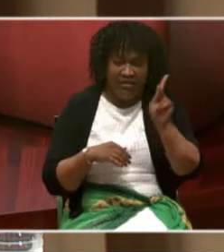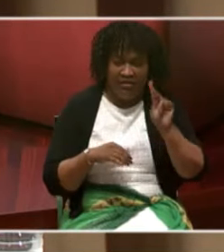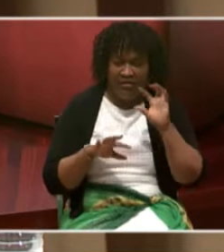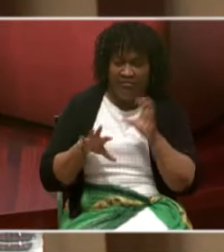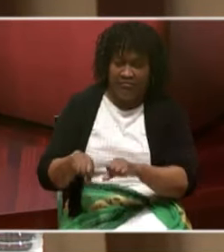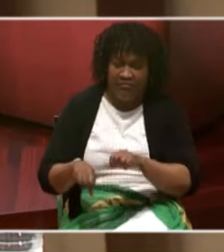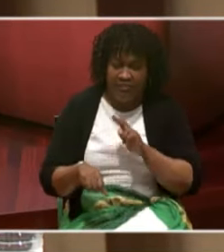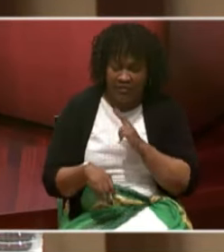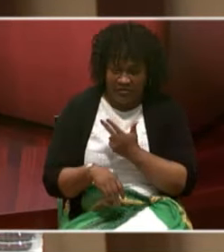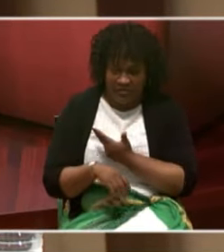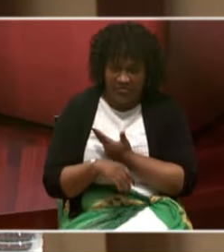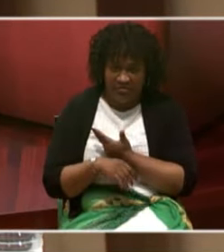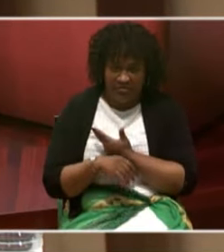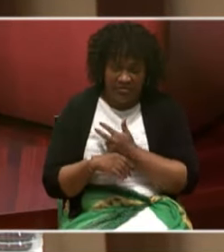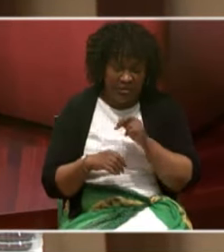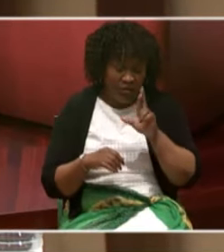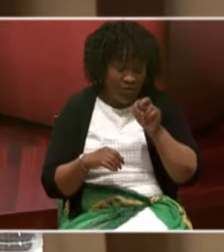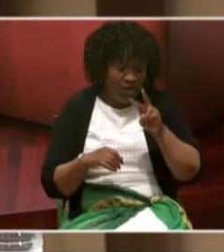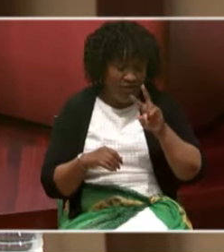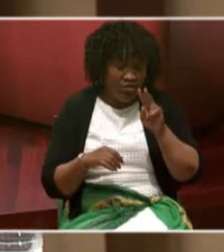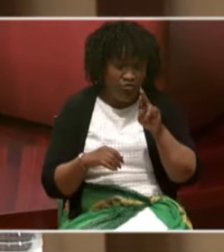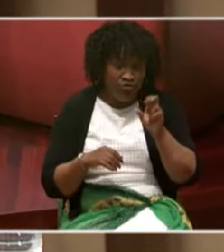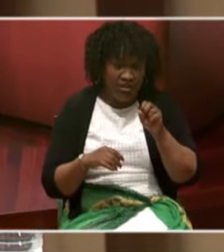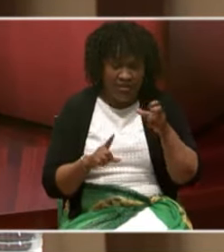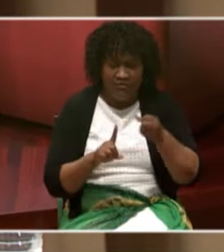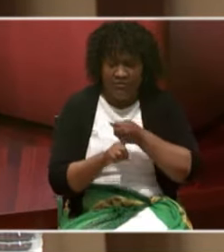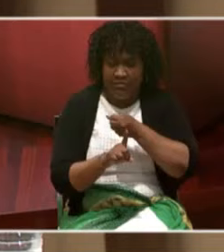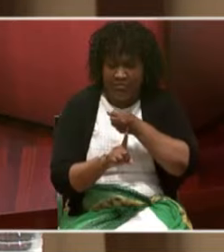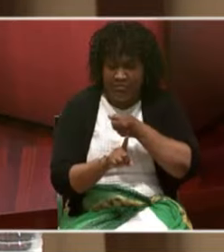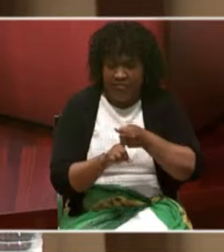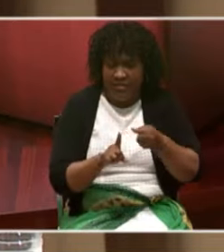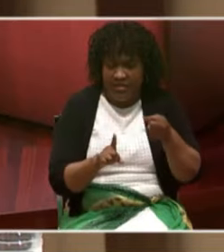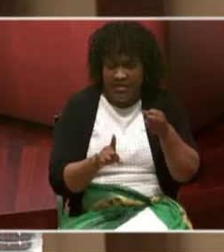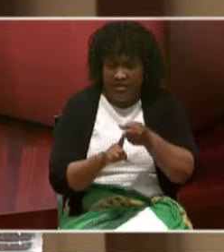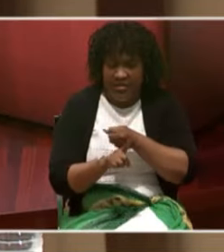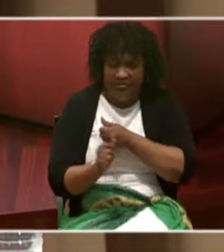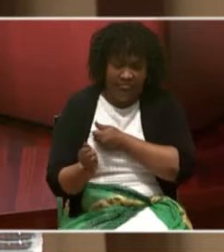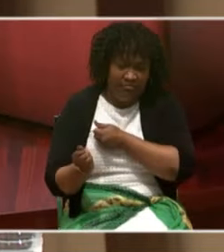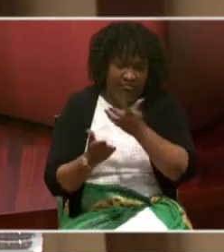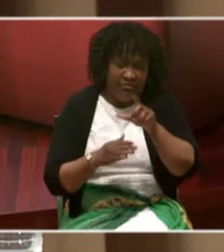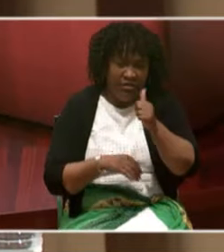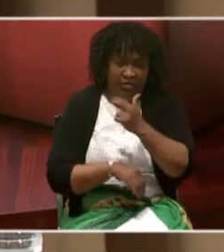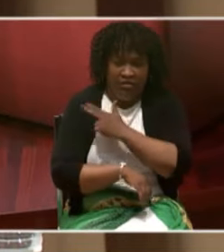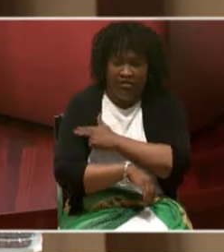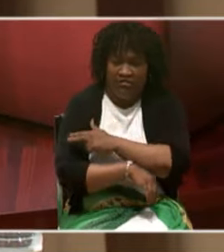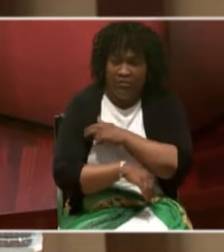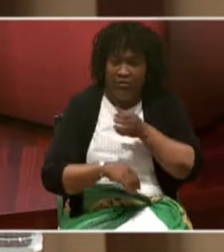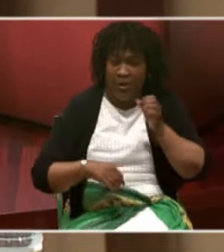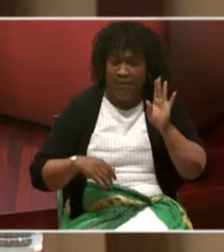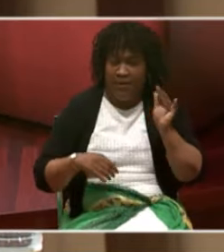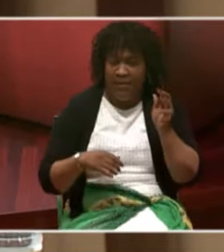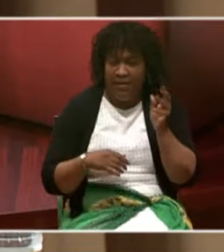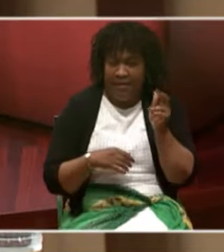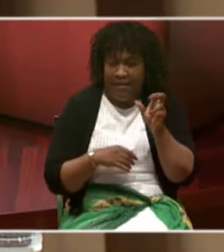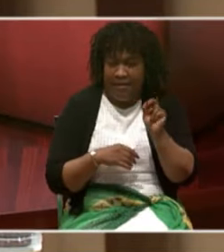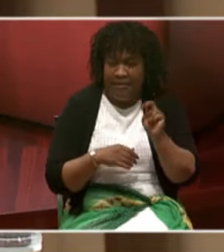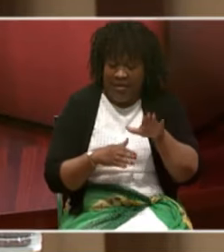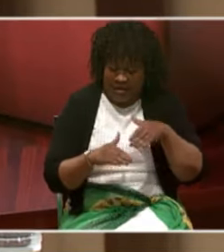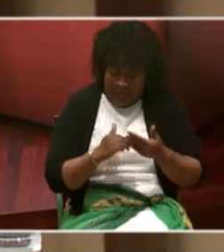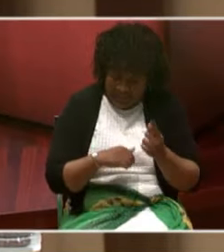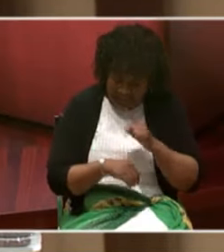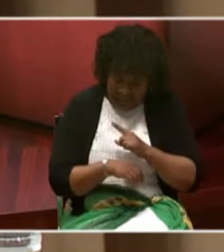just 600 people, there was more than 25,000 people from all over America. Some members of